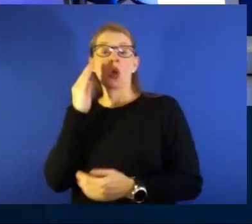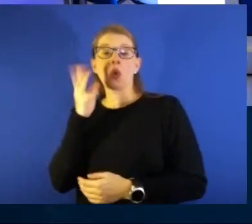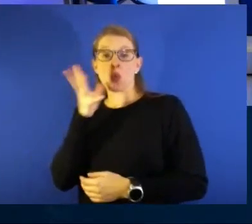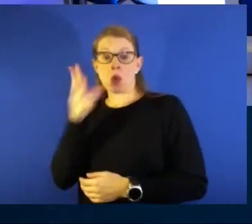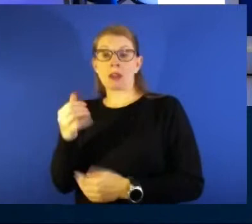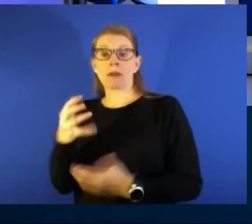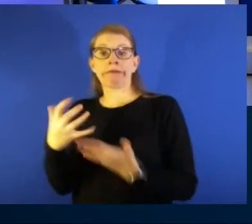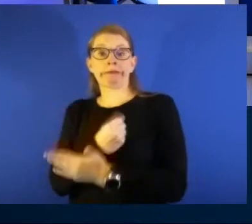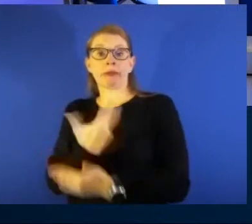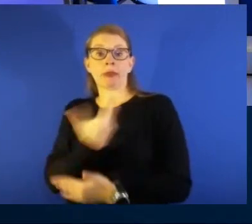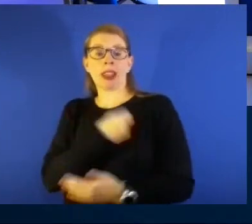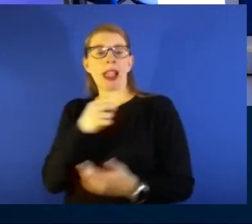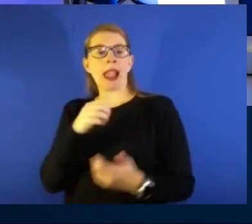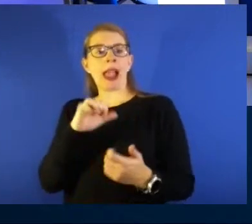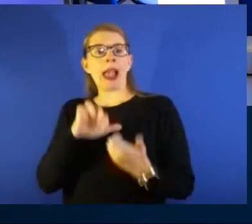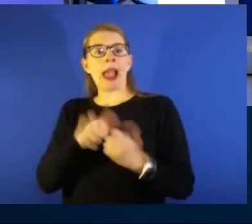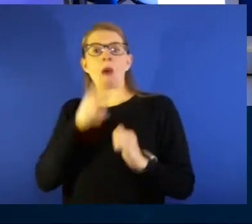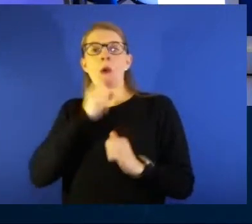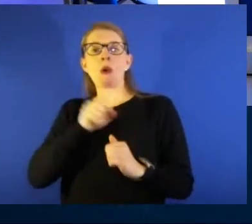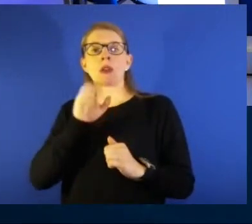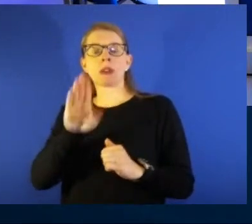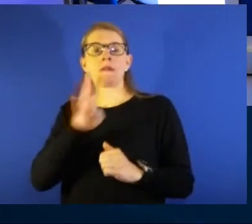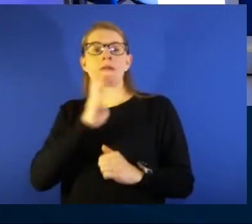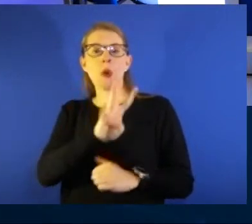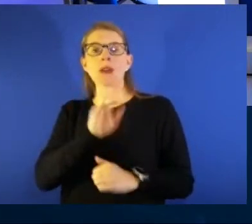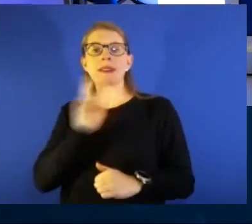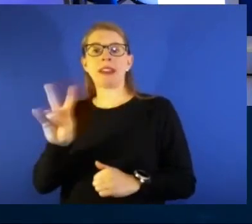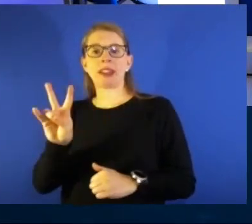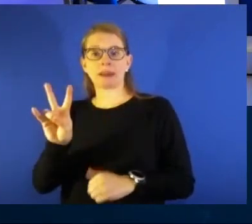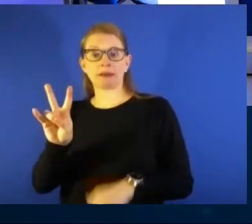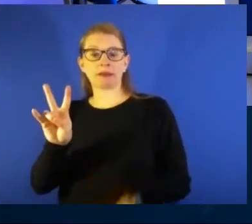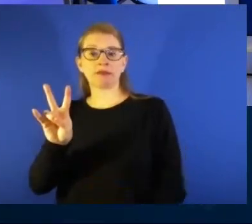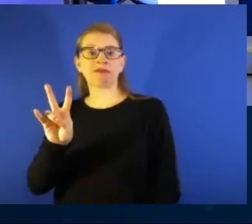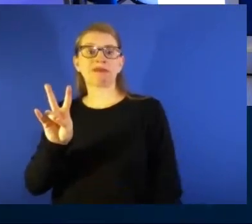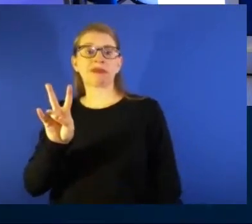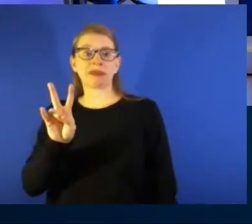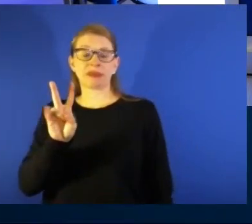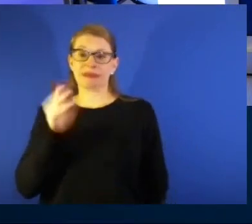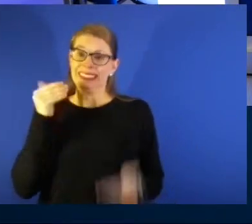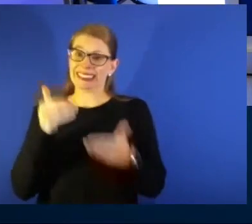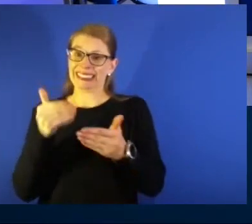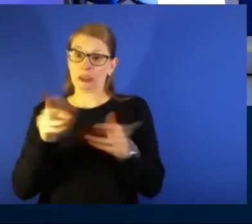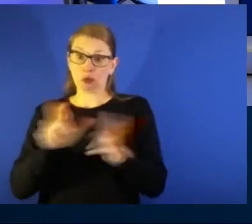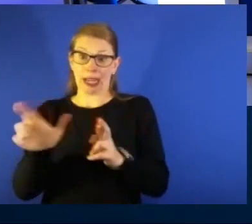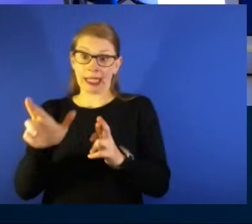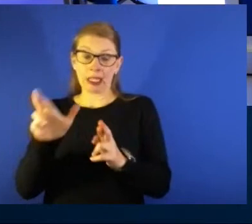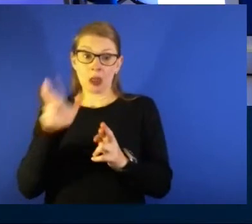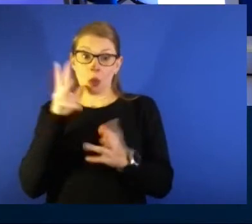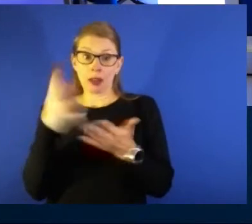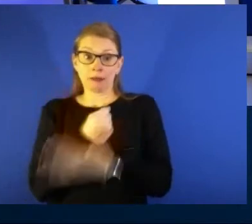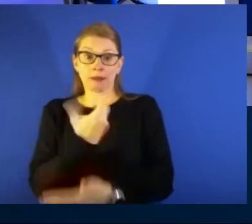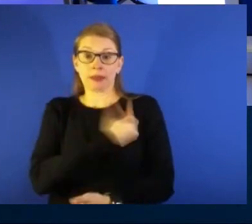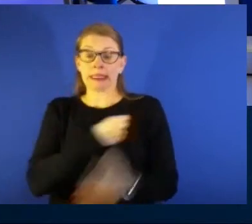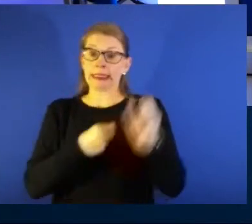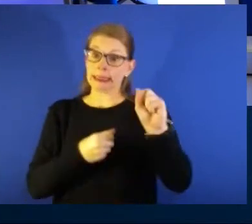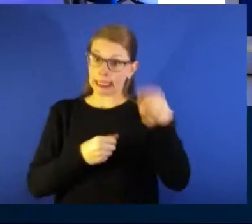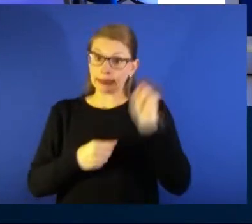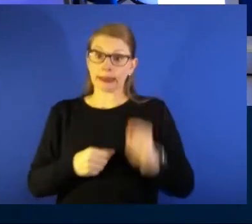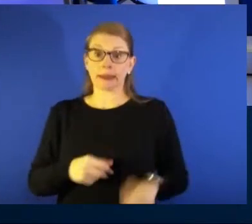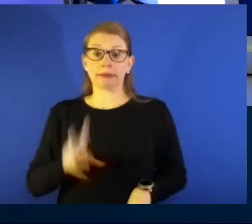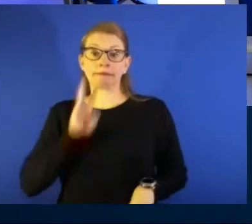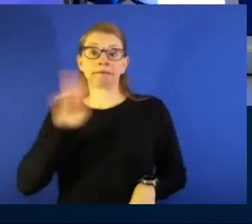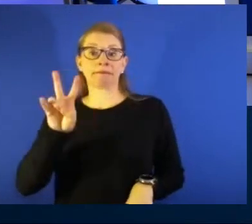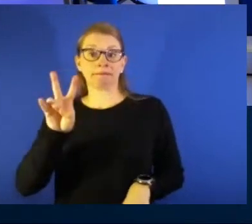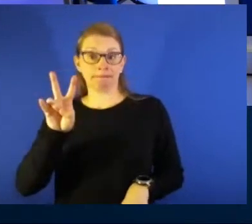You said, how old are your children? You said? 4 and 7. All right, so they're ready. Are you going to do the vaccine? Yes. Oh, your 7-year-old? Yeah, my son